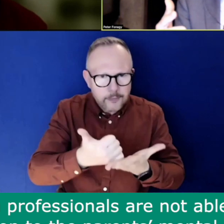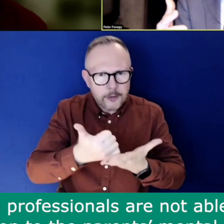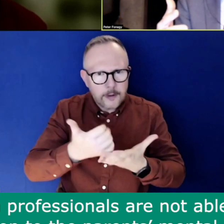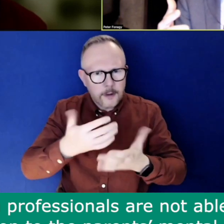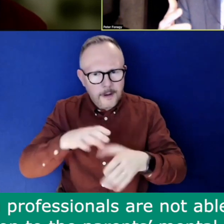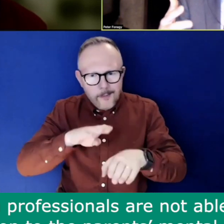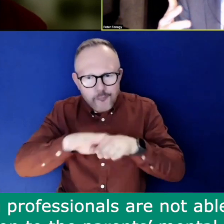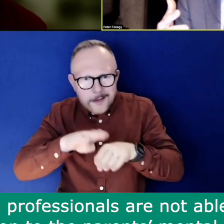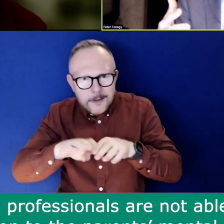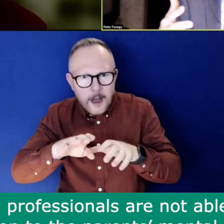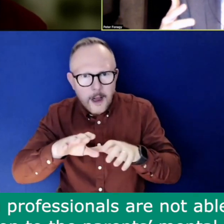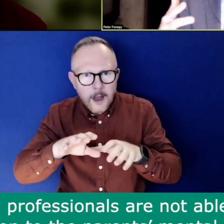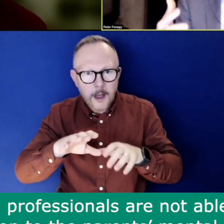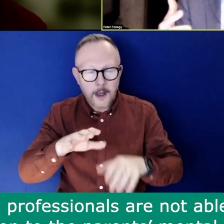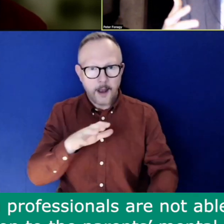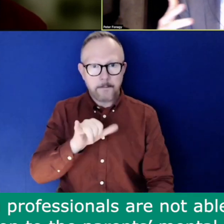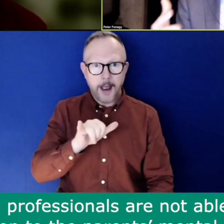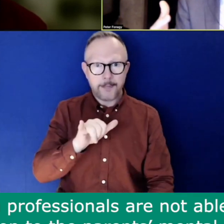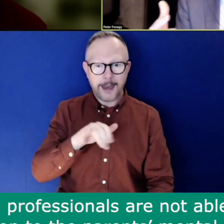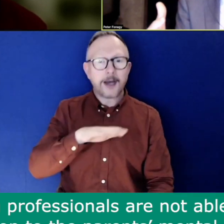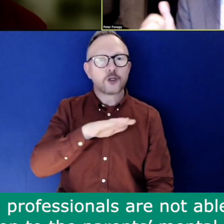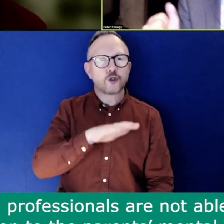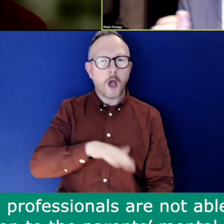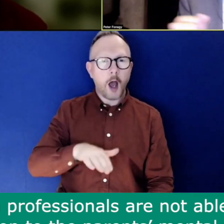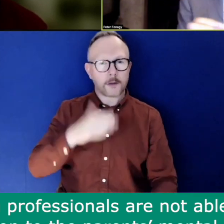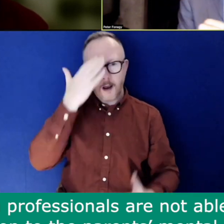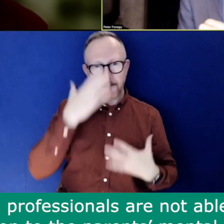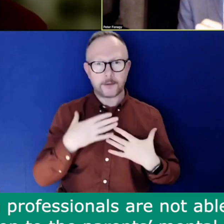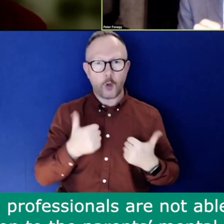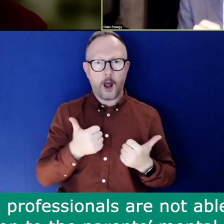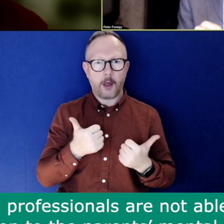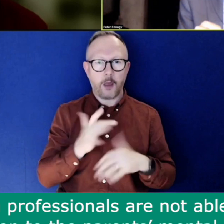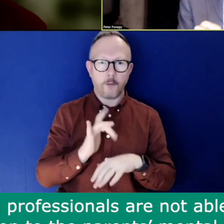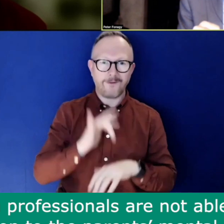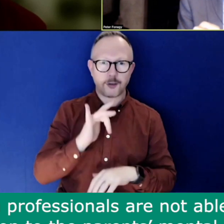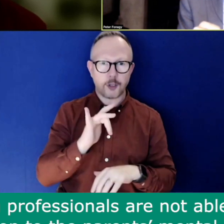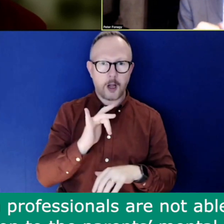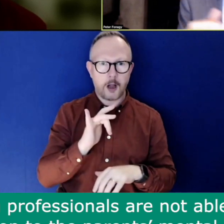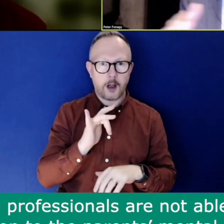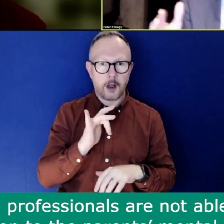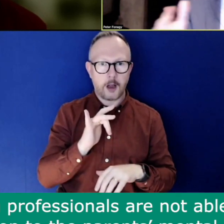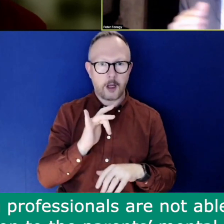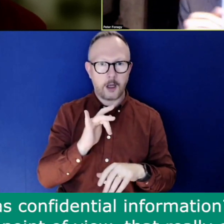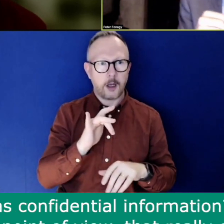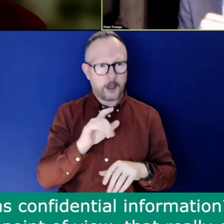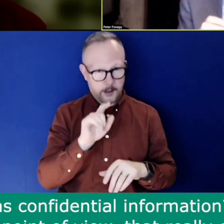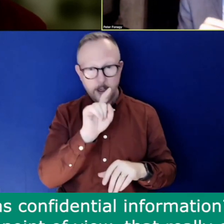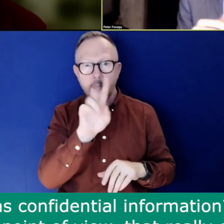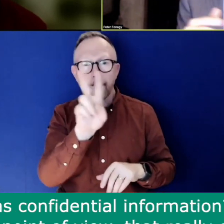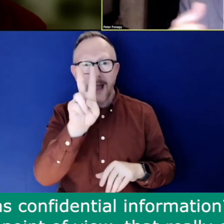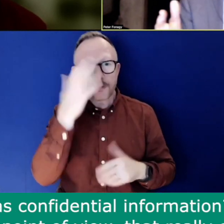child mental health professionals are not able to access information in relation to the parent's mental illness because that's